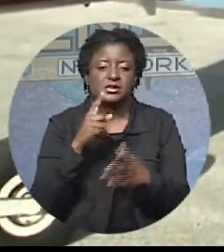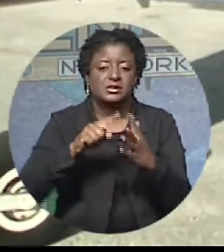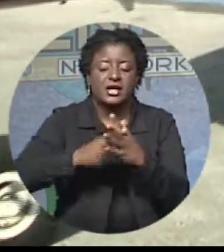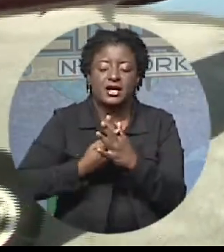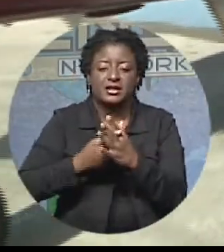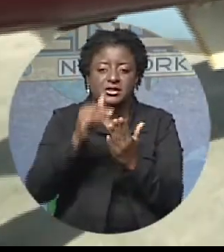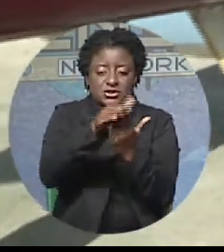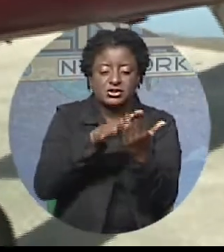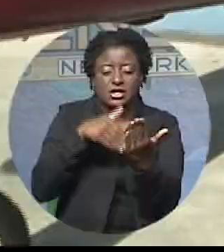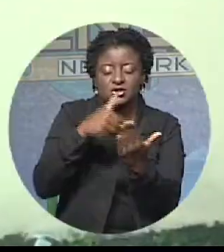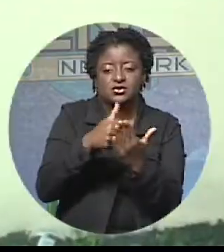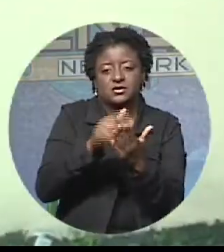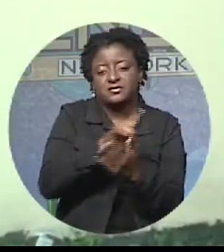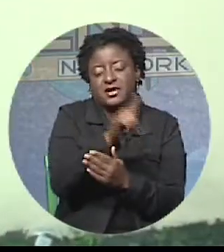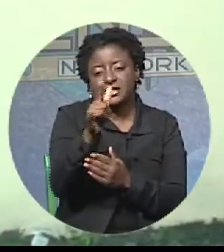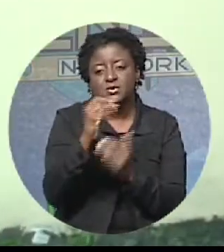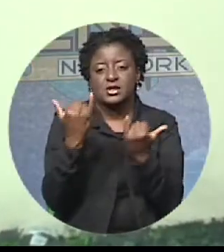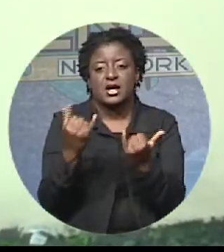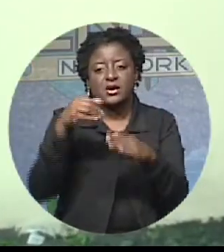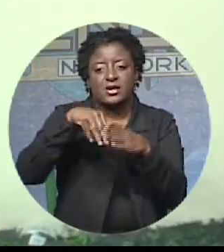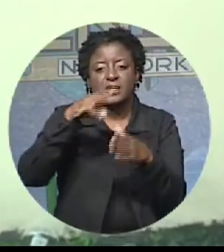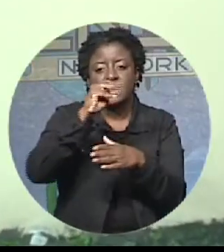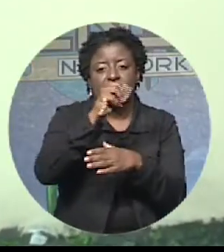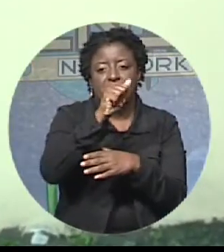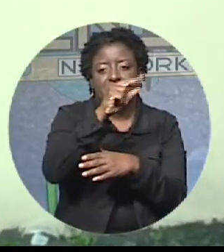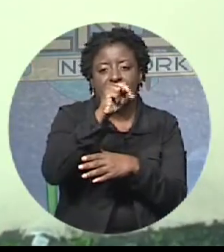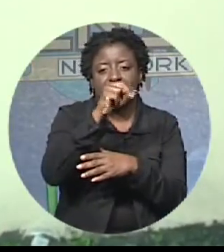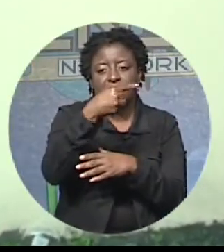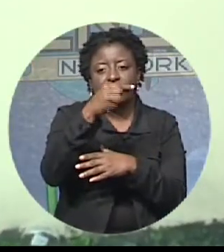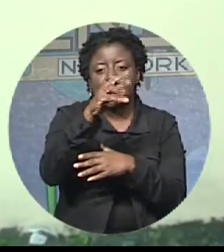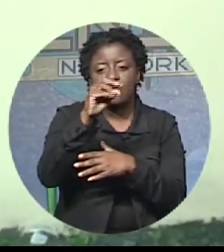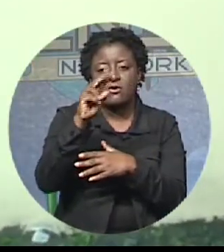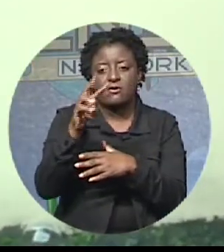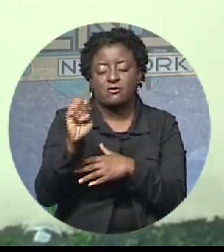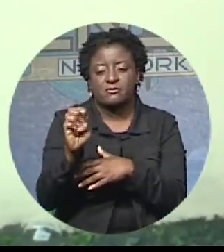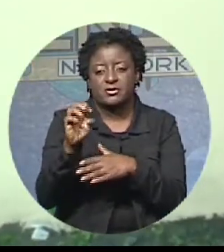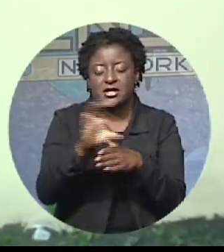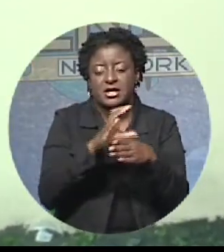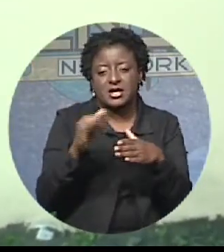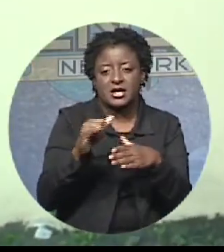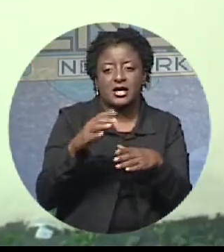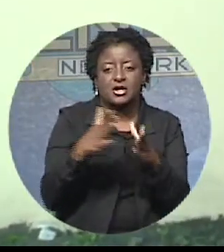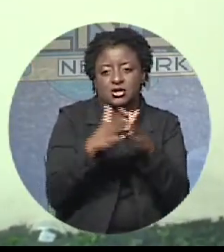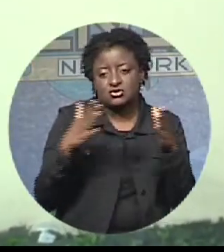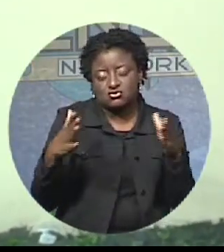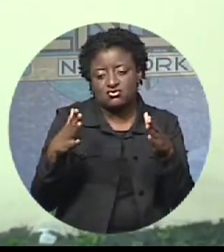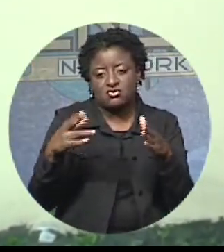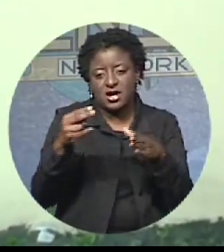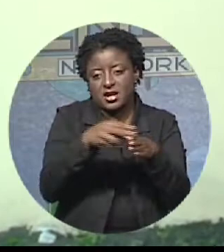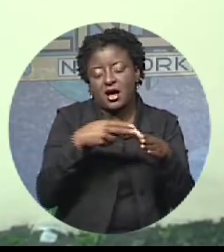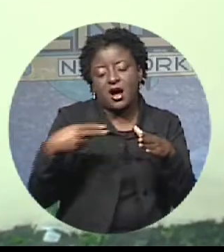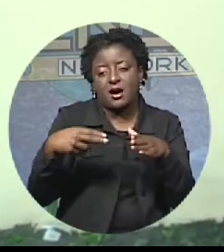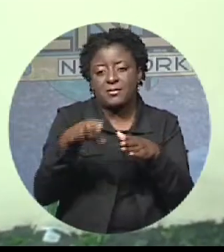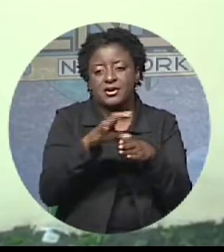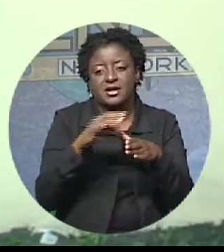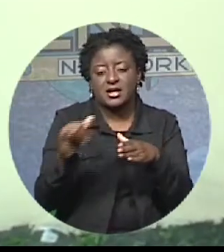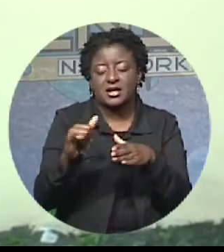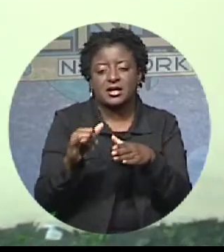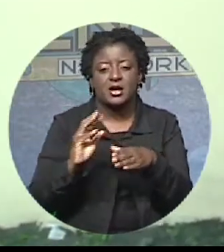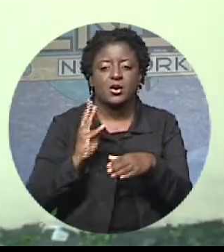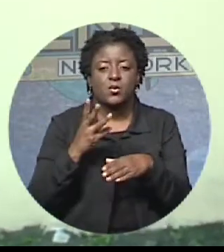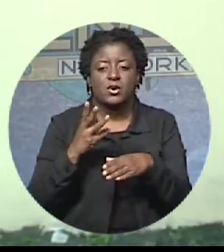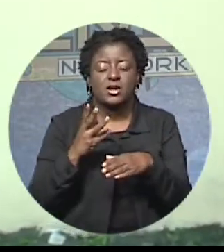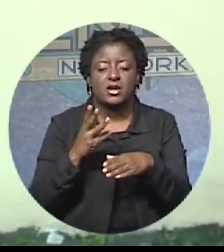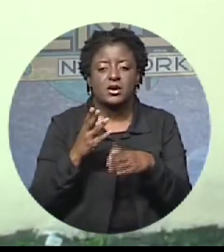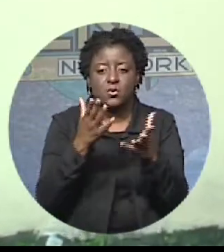we're now in the Mangrove Key, we're in the Greater Abu Key, and who knows? We're just into providing good